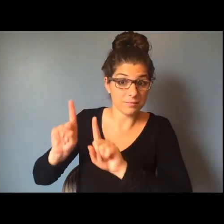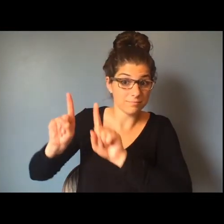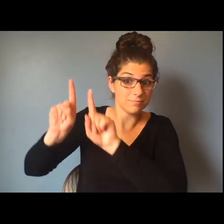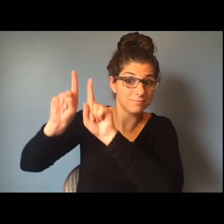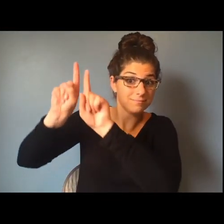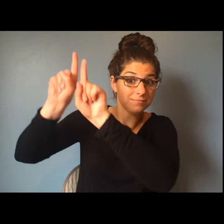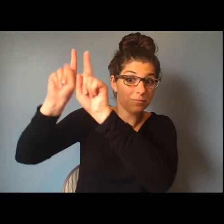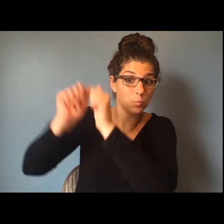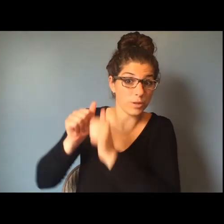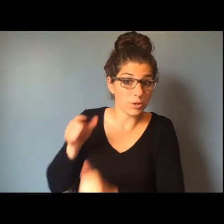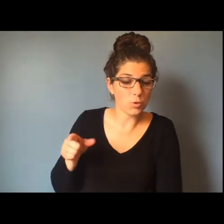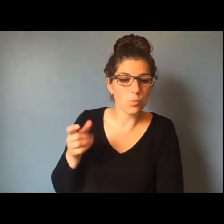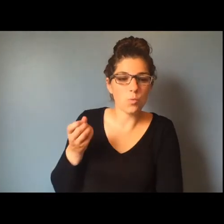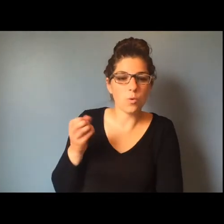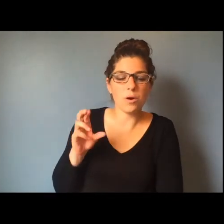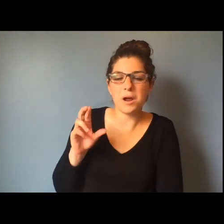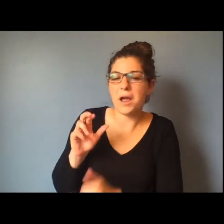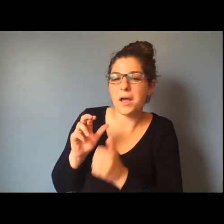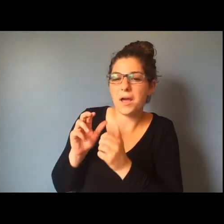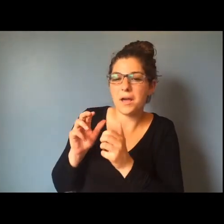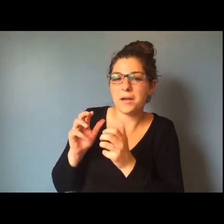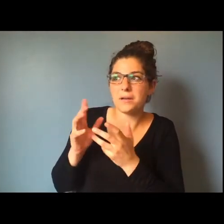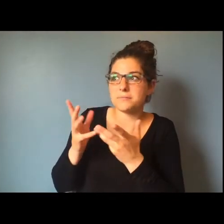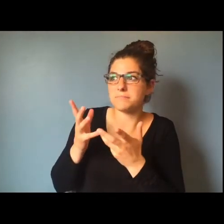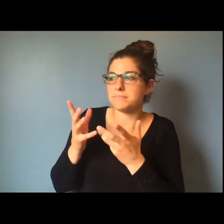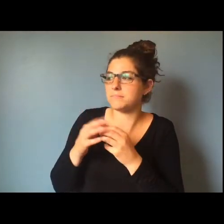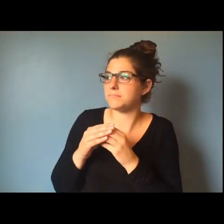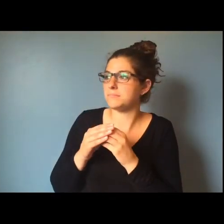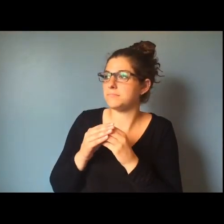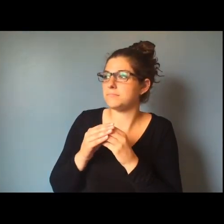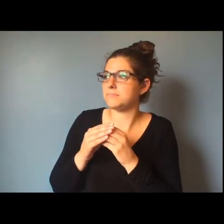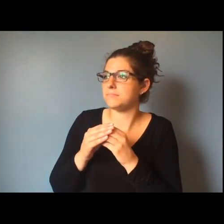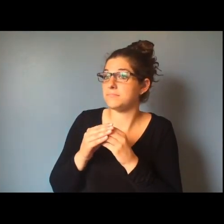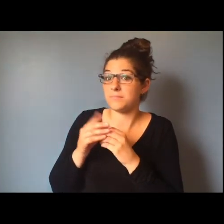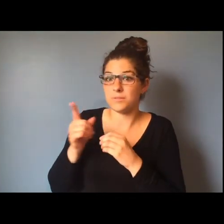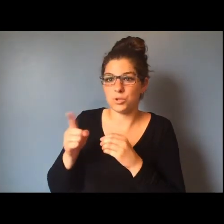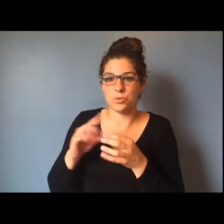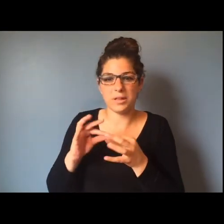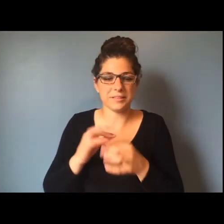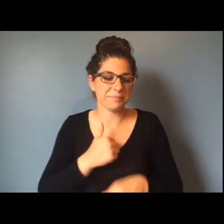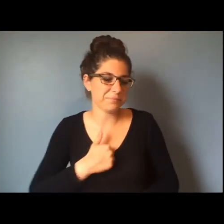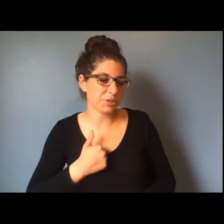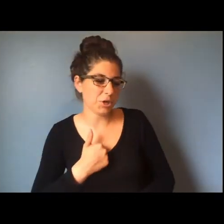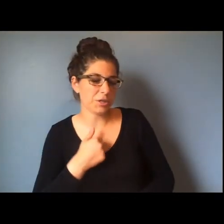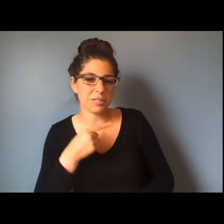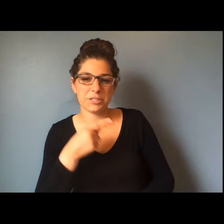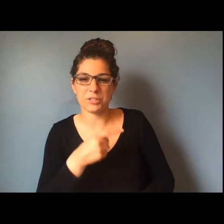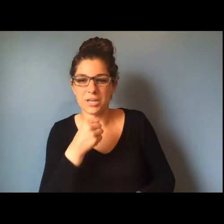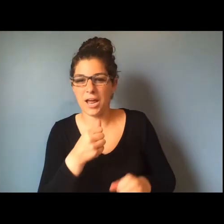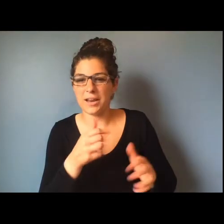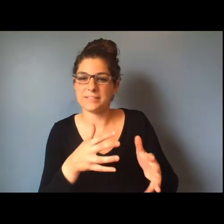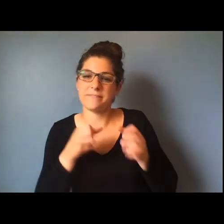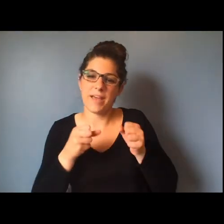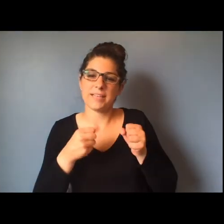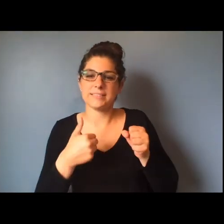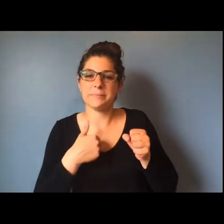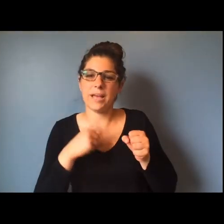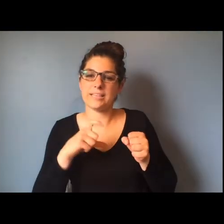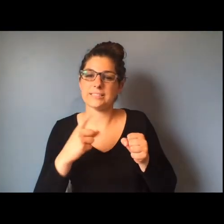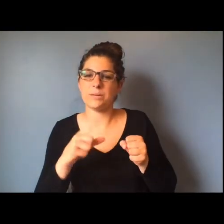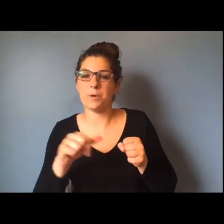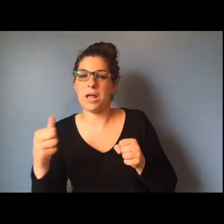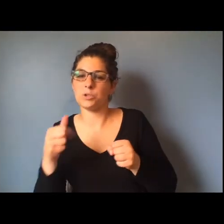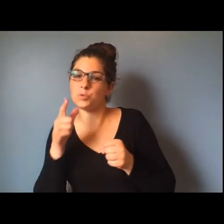sure, I don't know, does it get to a point where you're like, sorry, you're not as fast as me, I need someone who's